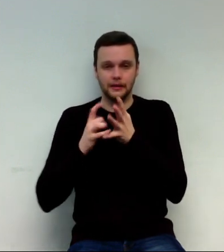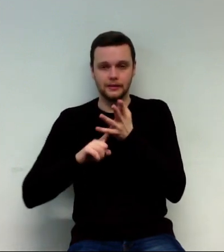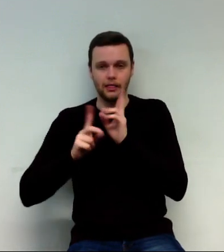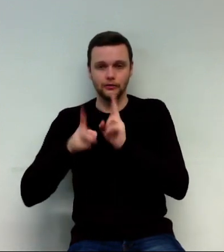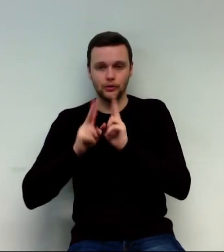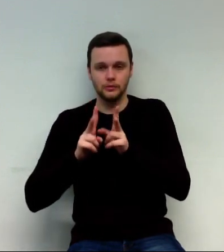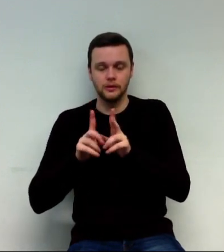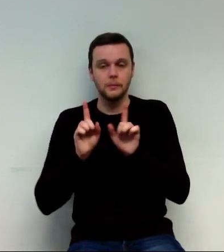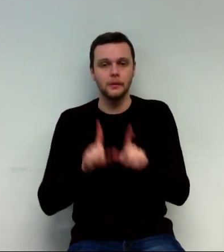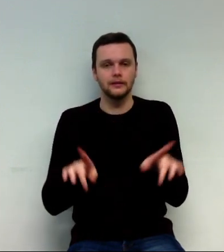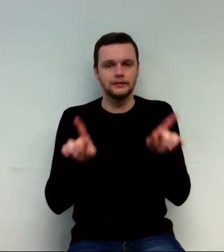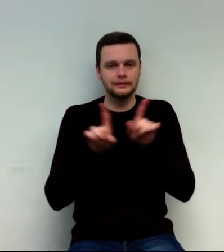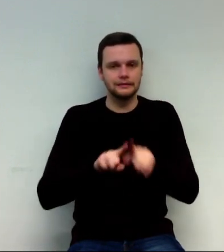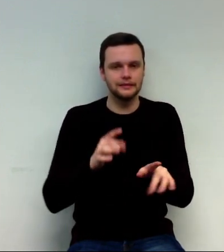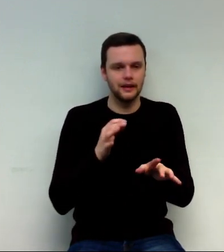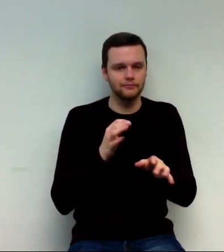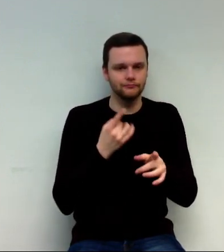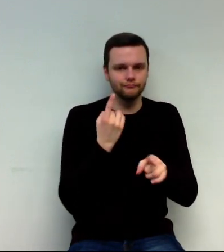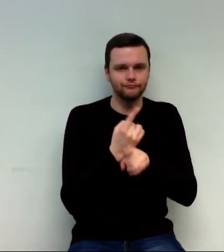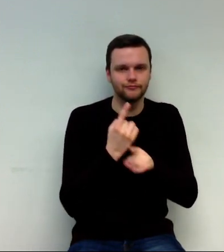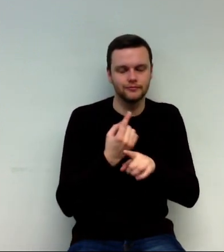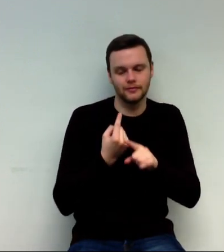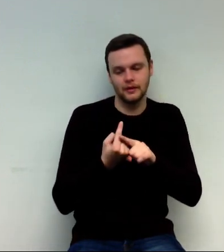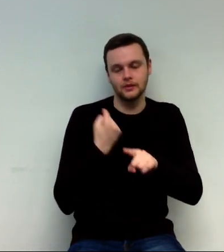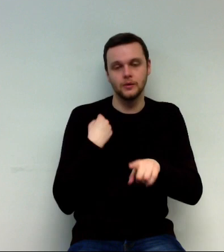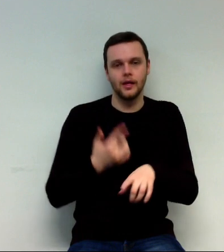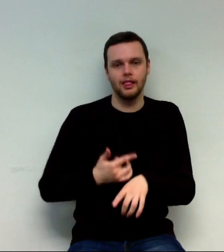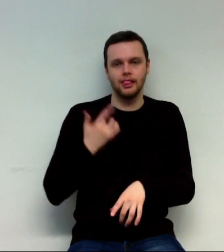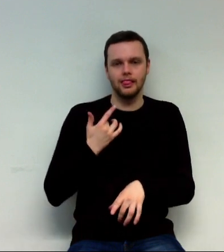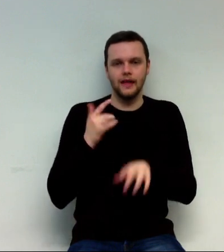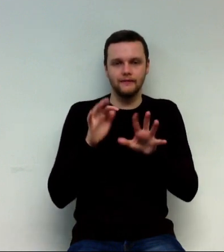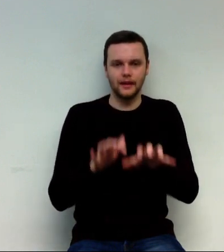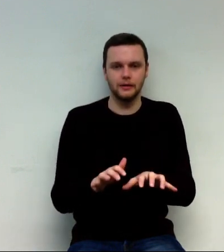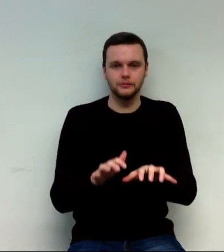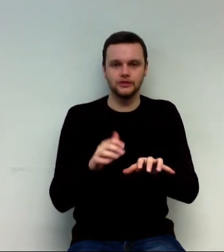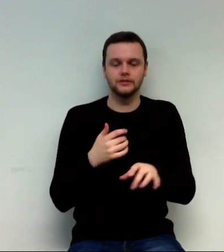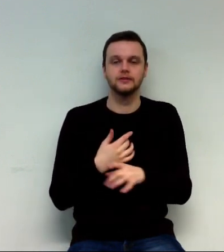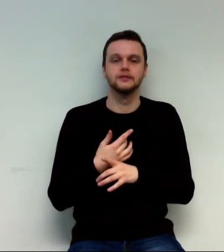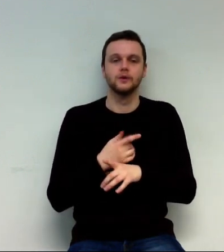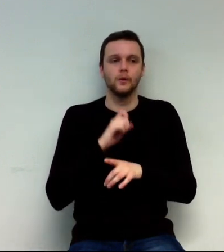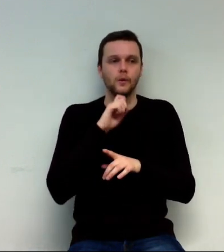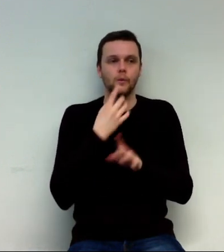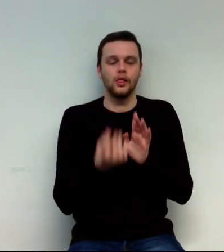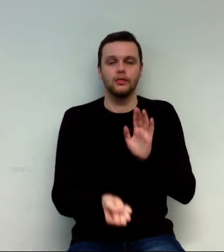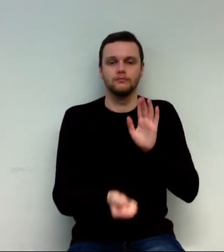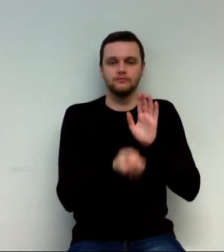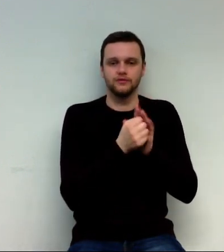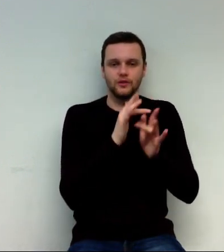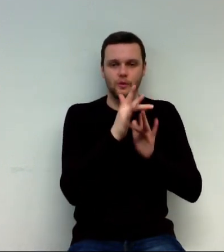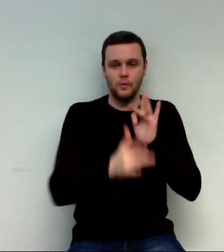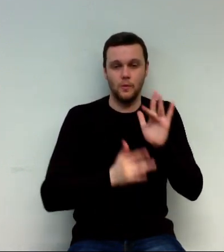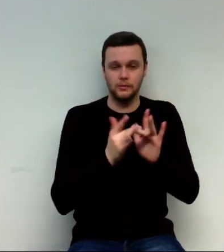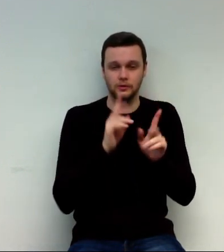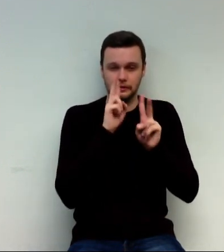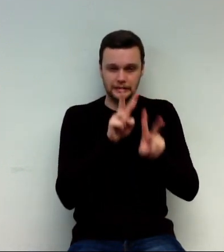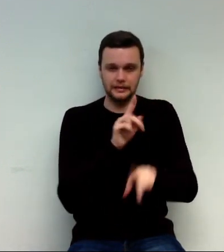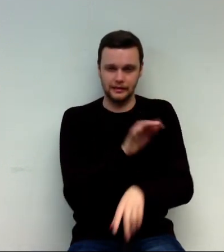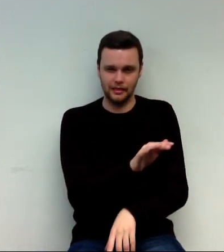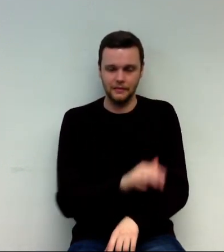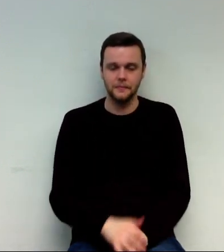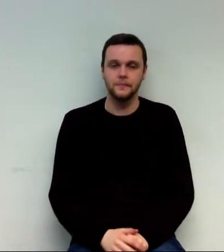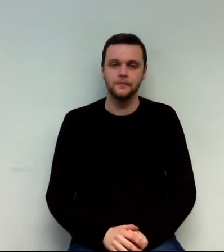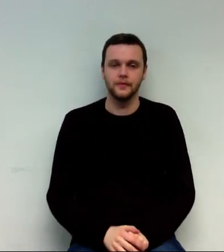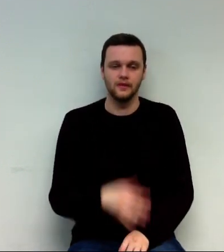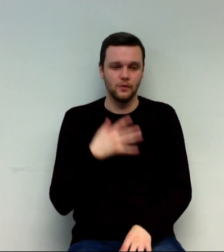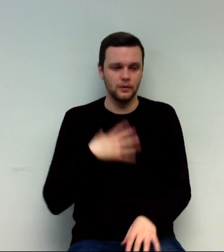But yesterday we gave a very first attempt to live captioning the whole session. So we'll be popping that up on our website to check out as well, whether